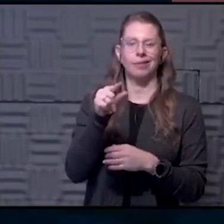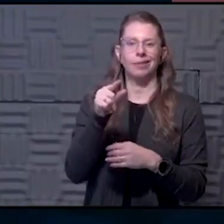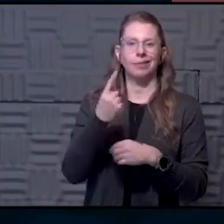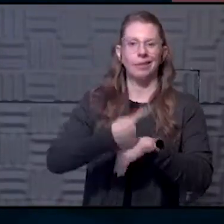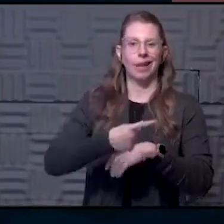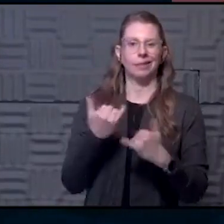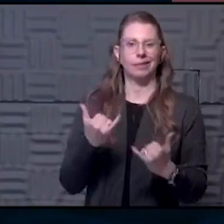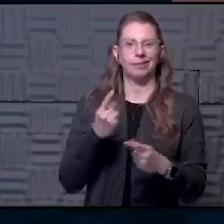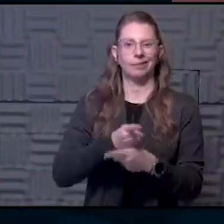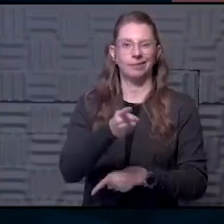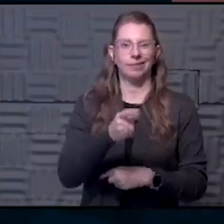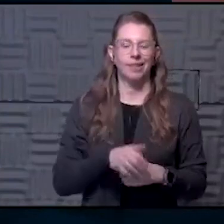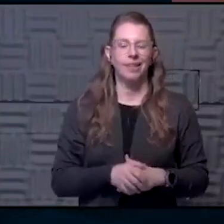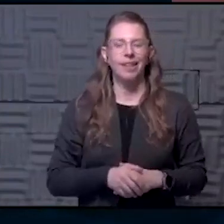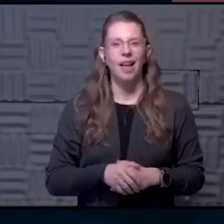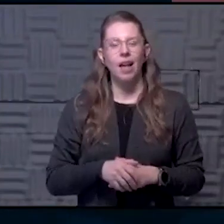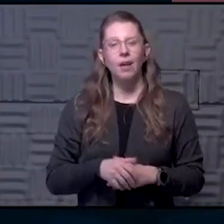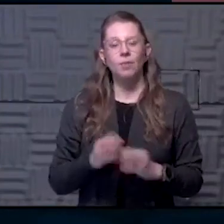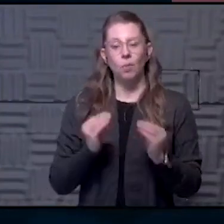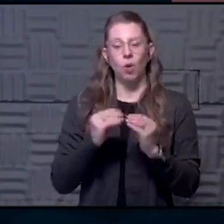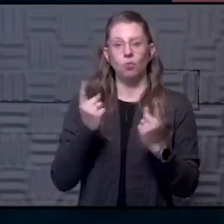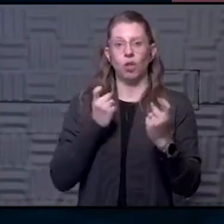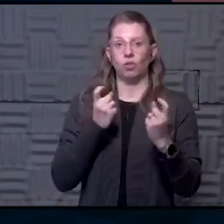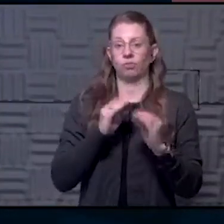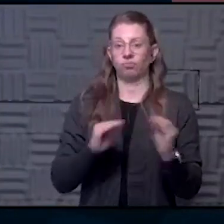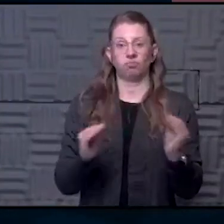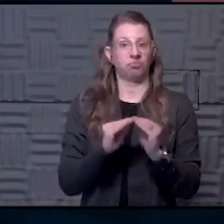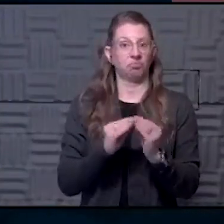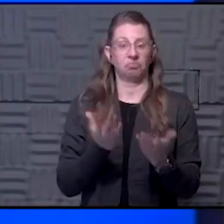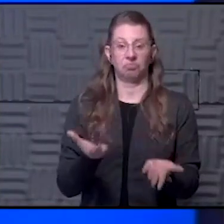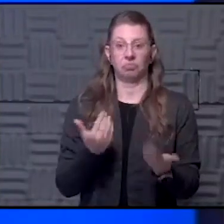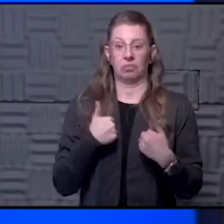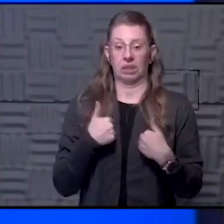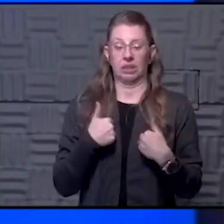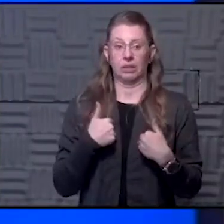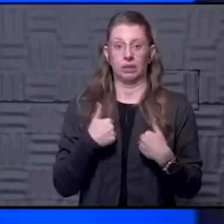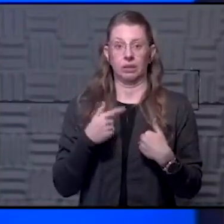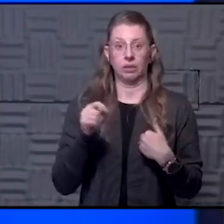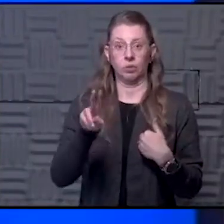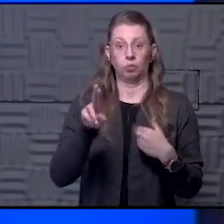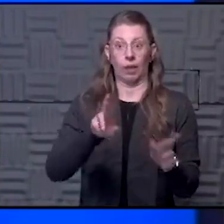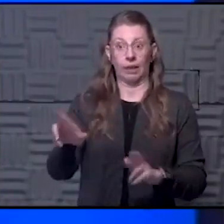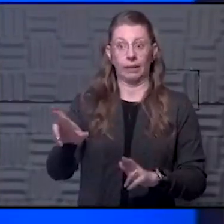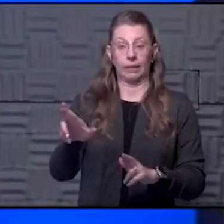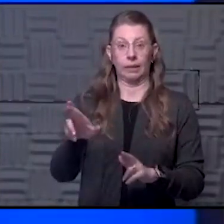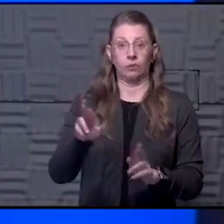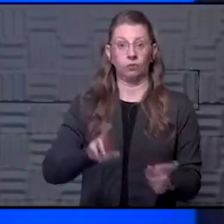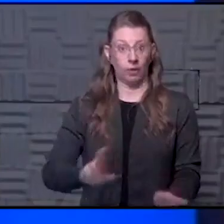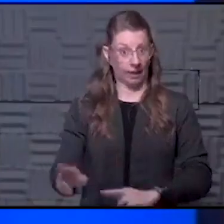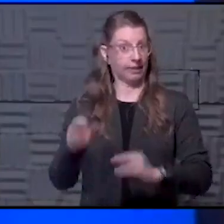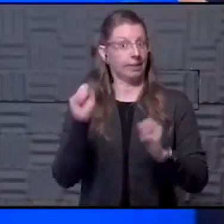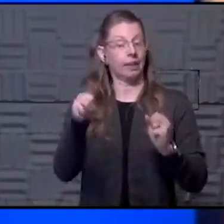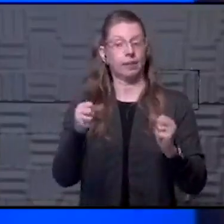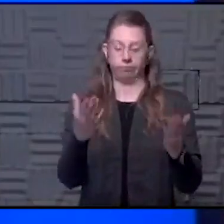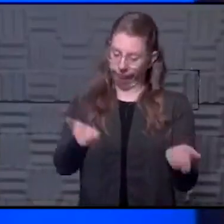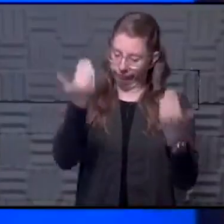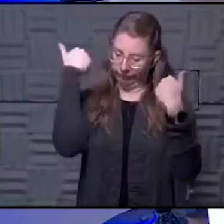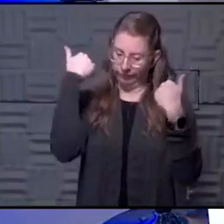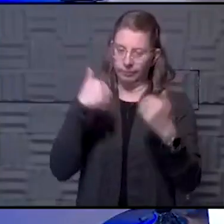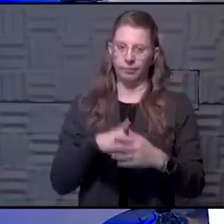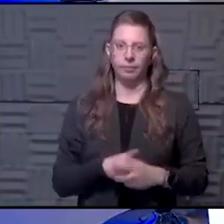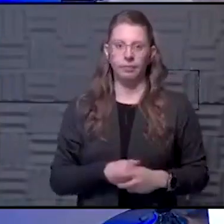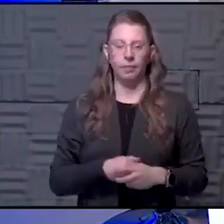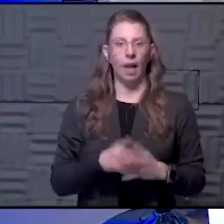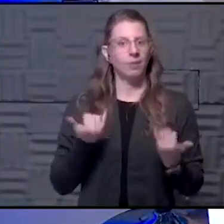today? Are there any other reporter questions? Because I don't have any more. And 2, is it ready yet? Yes. All right, 2. I'm